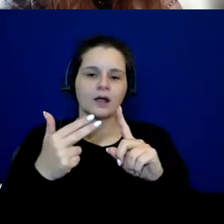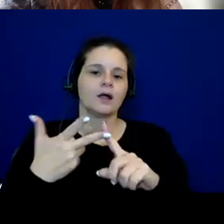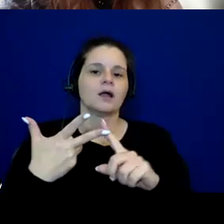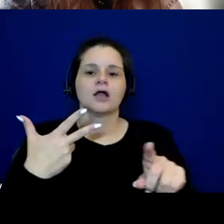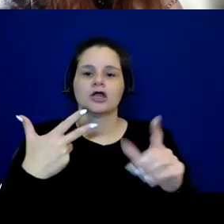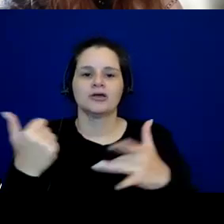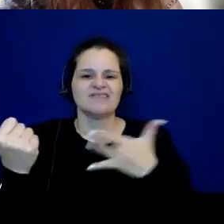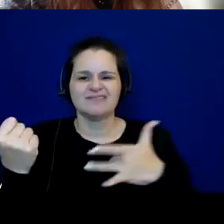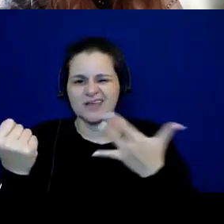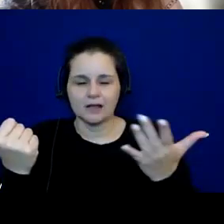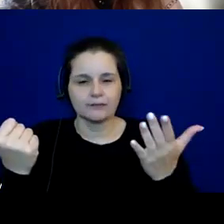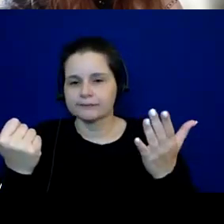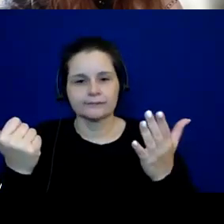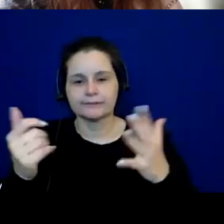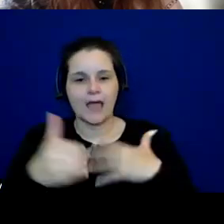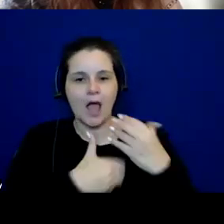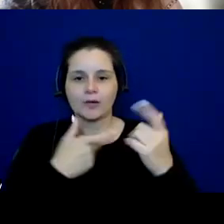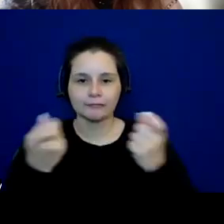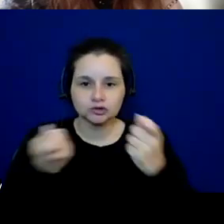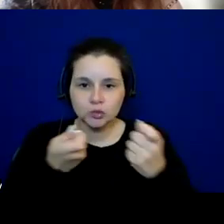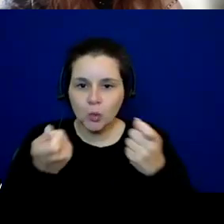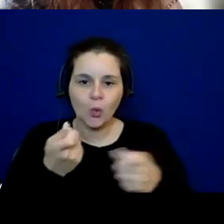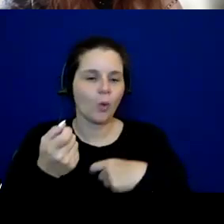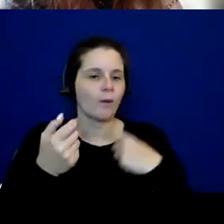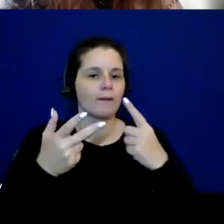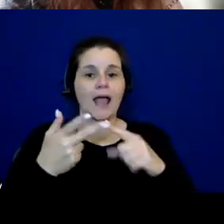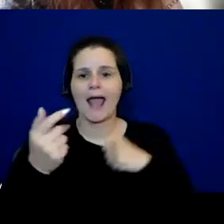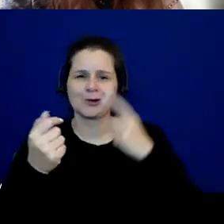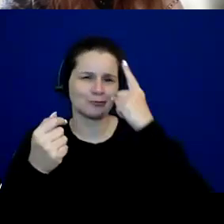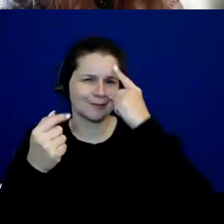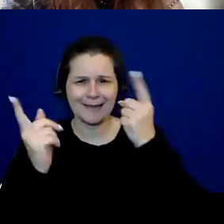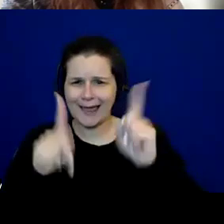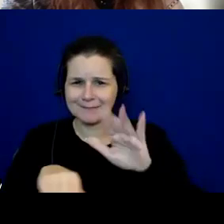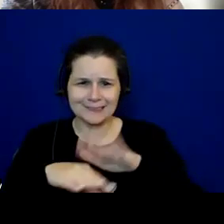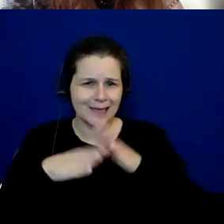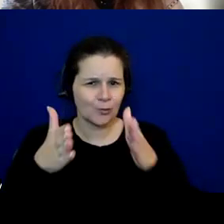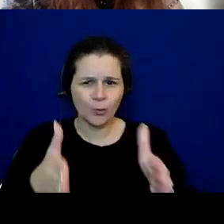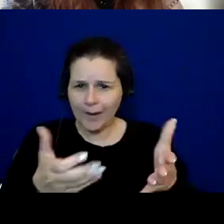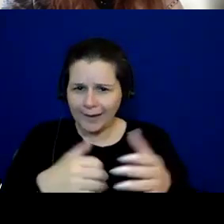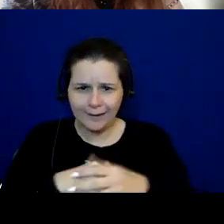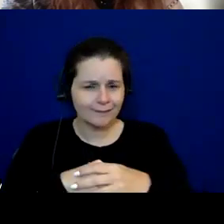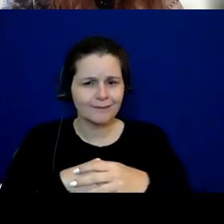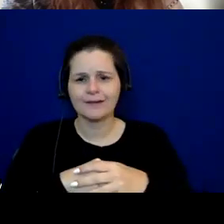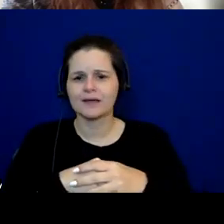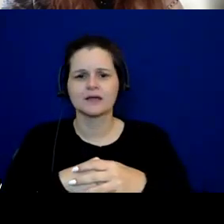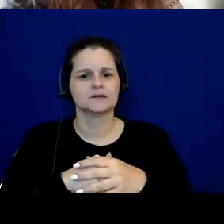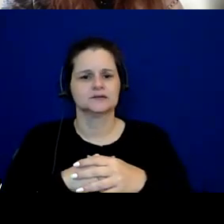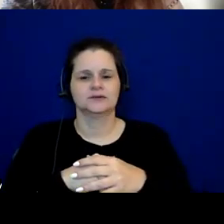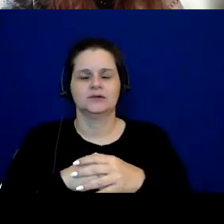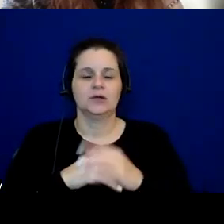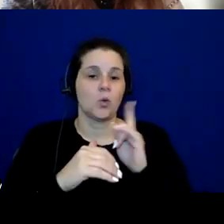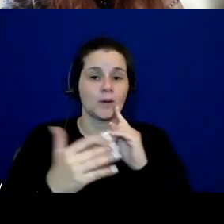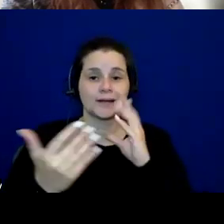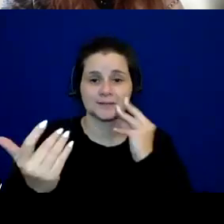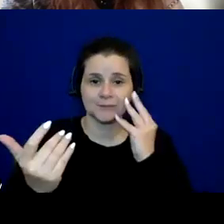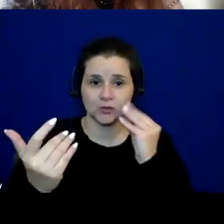Your feelings are out of control, or I don't think it happened that way. um, even